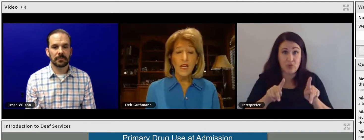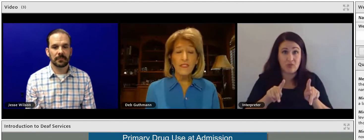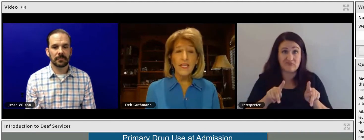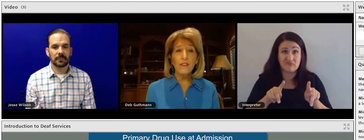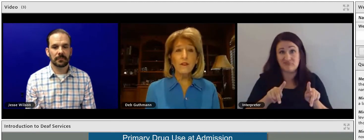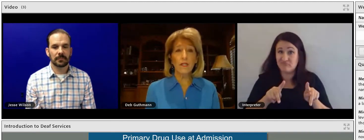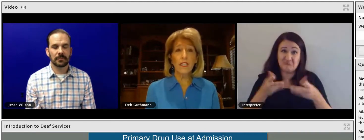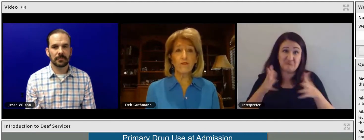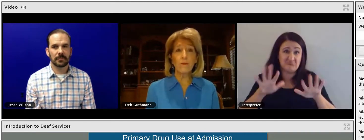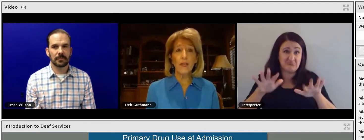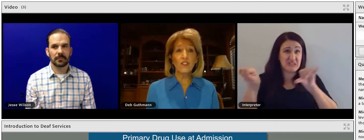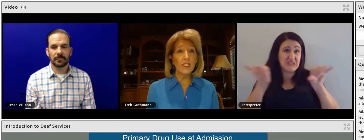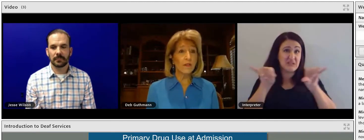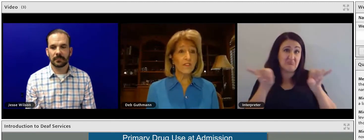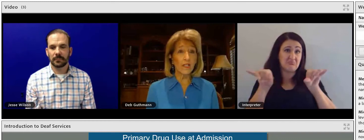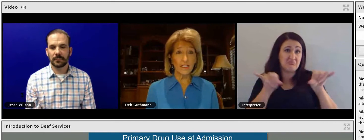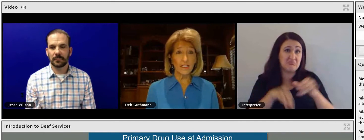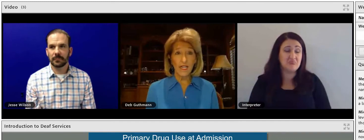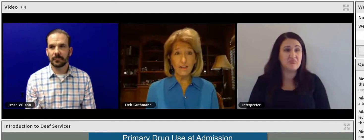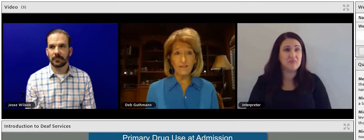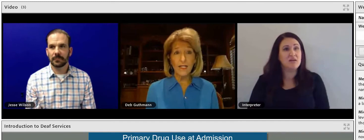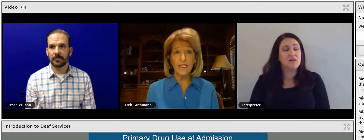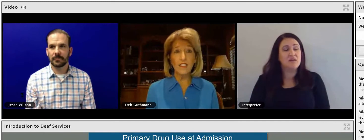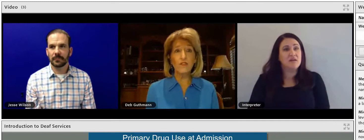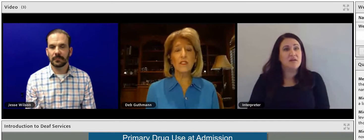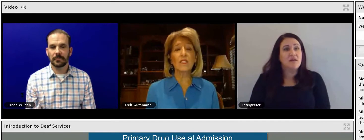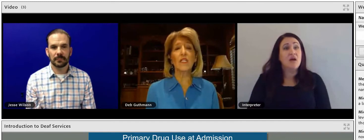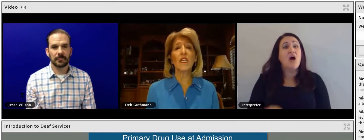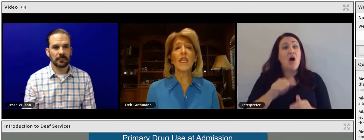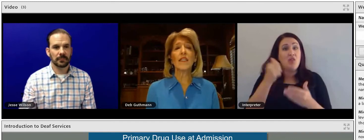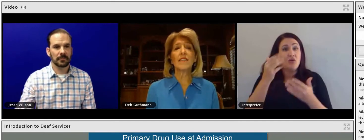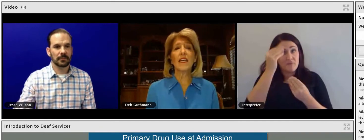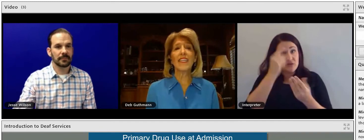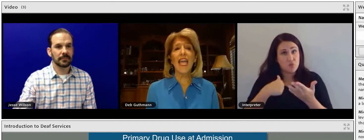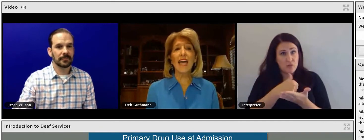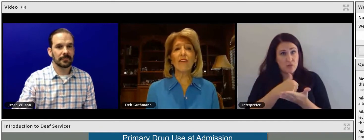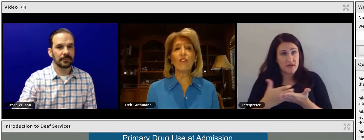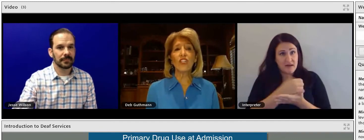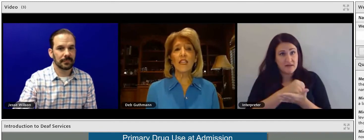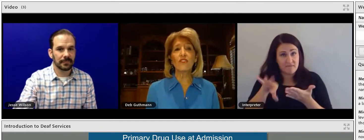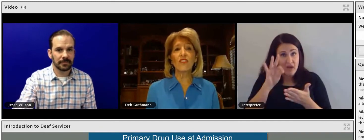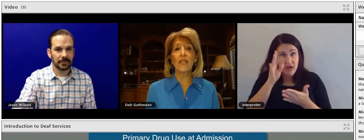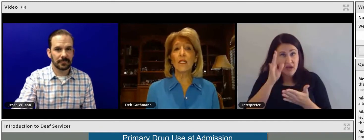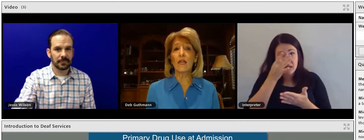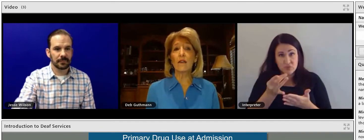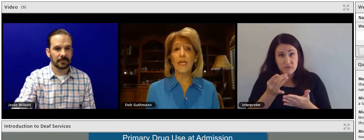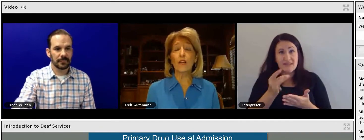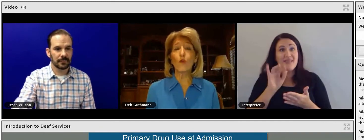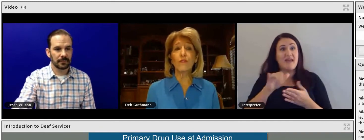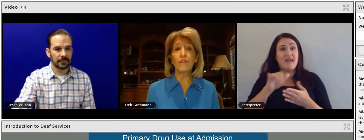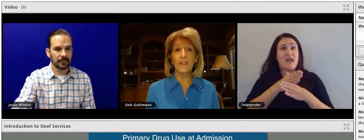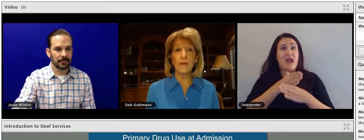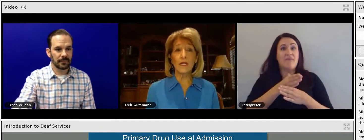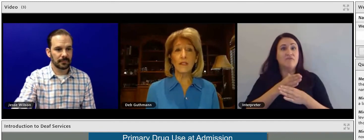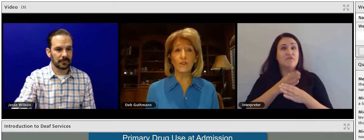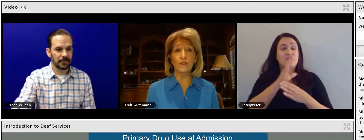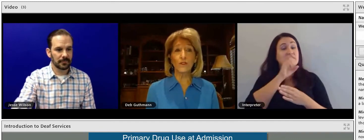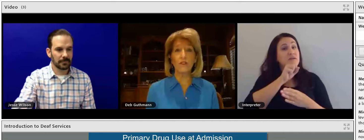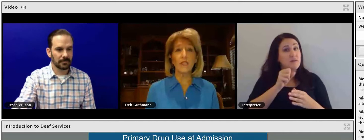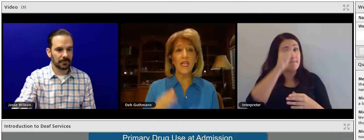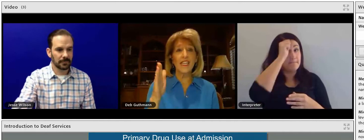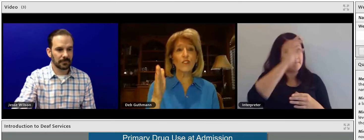much different. The other information that we've collected that I find interesting is that the average age that a male